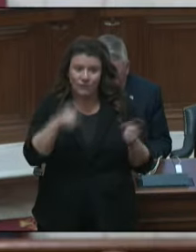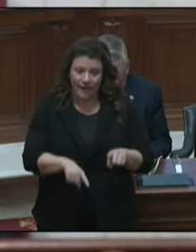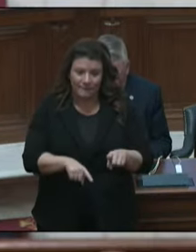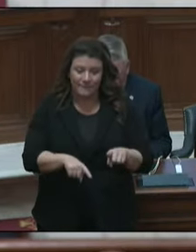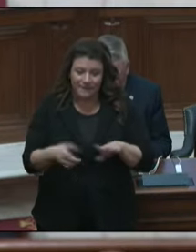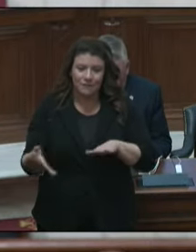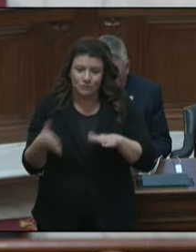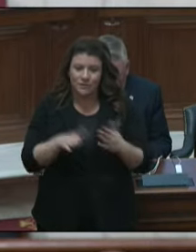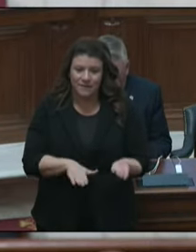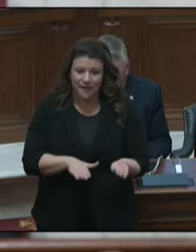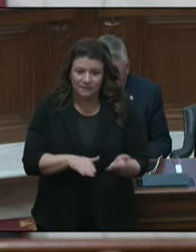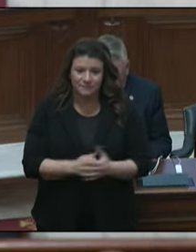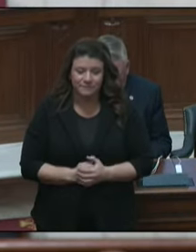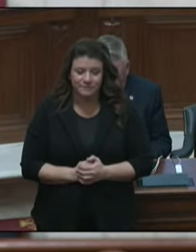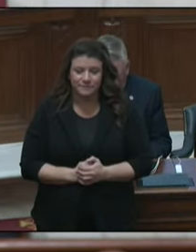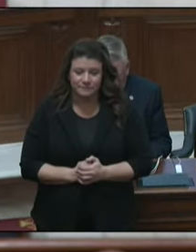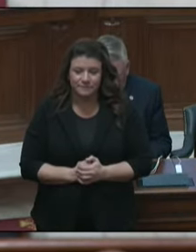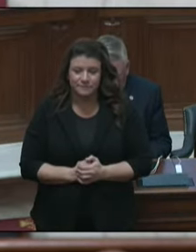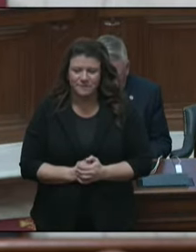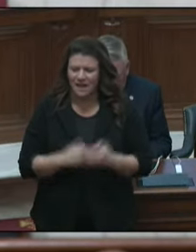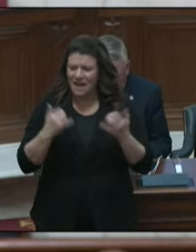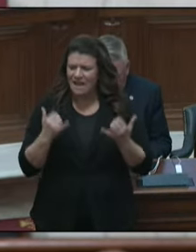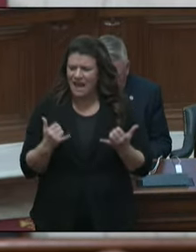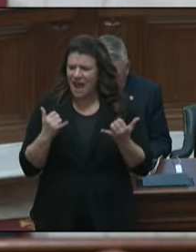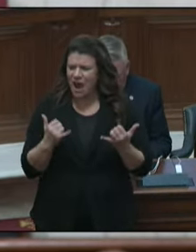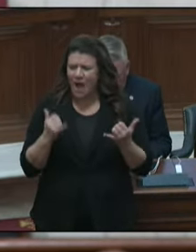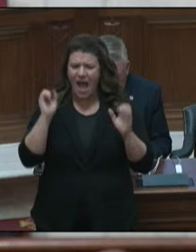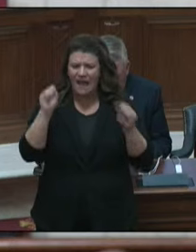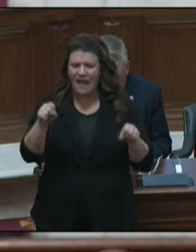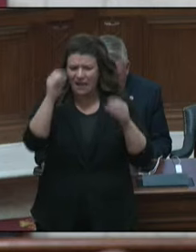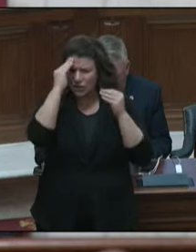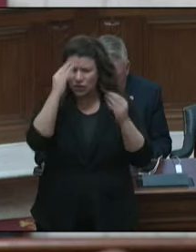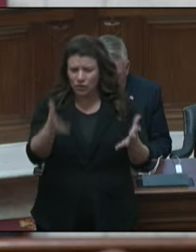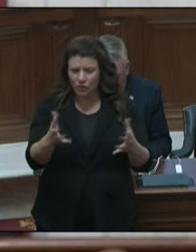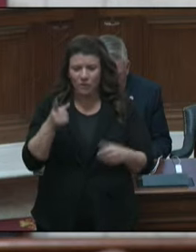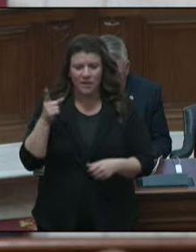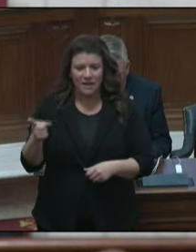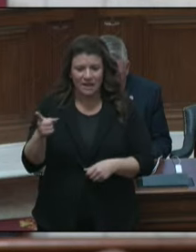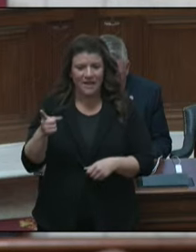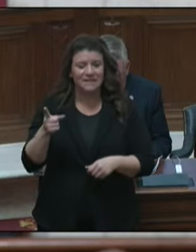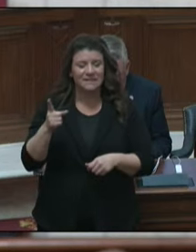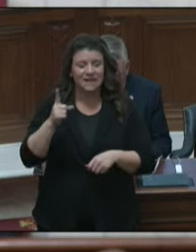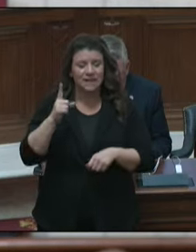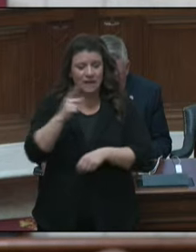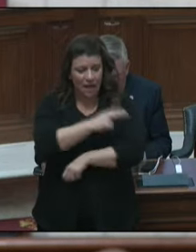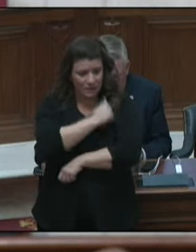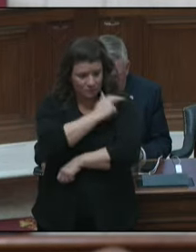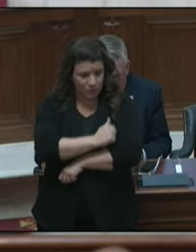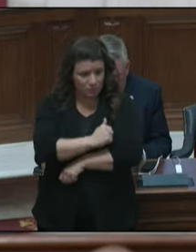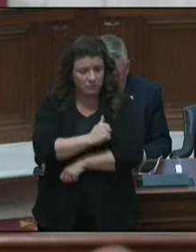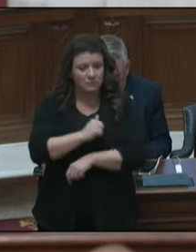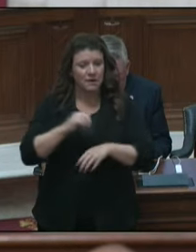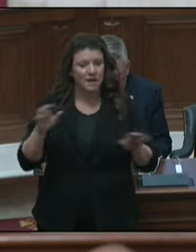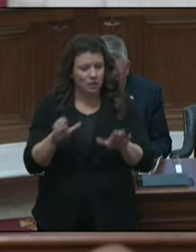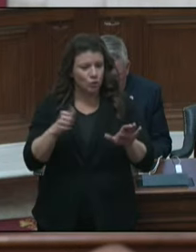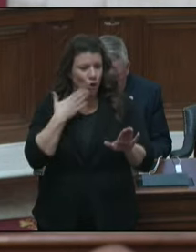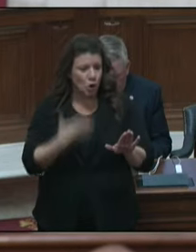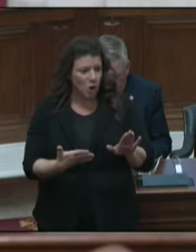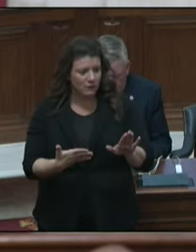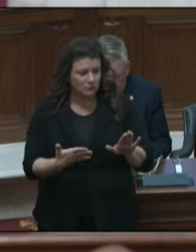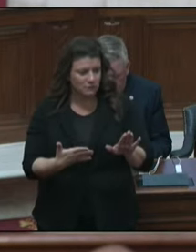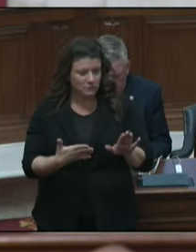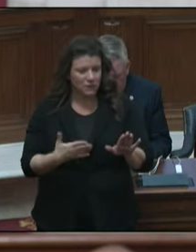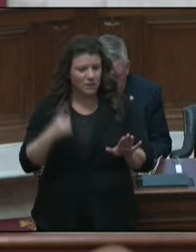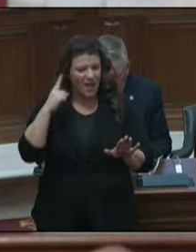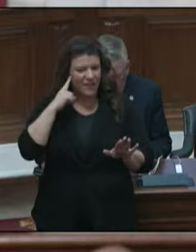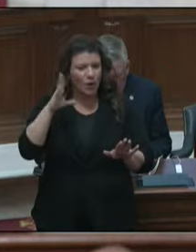were going to lose him. And now I think I can report to you that he's in Nashville in the hospital, and he's doing pretty good, and I